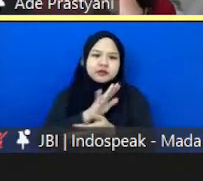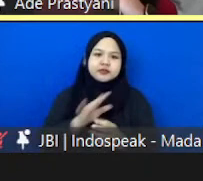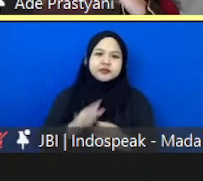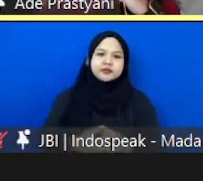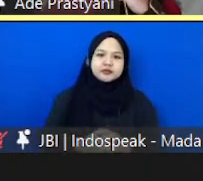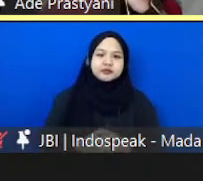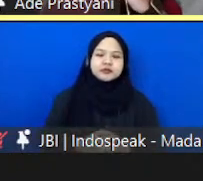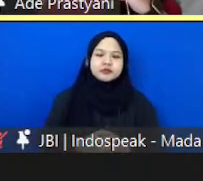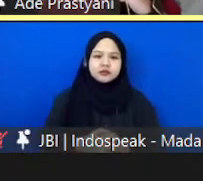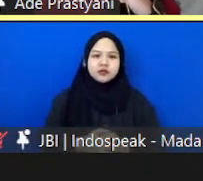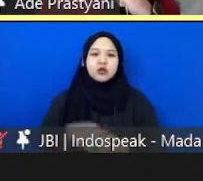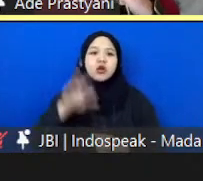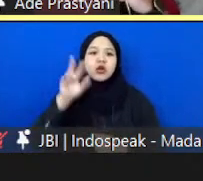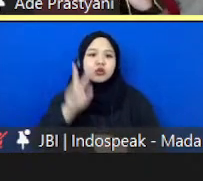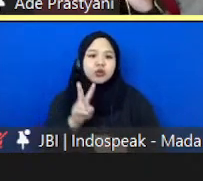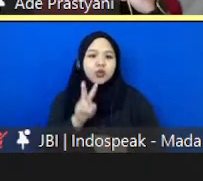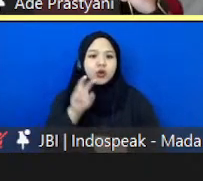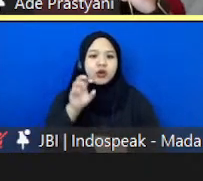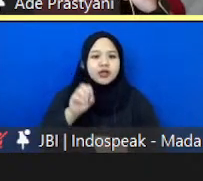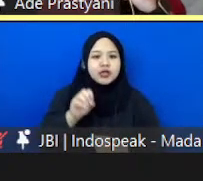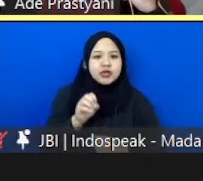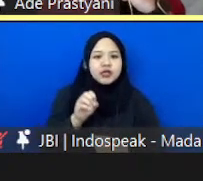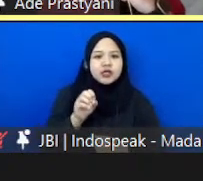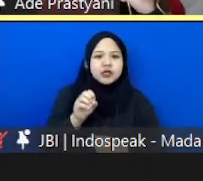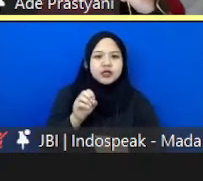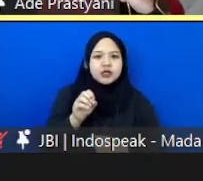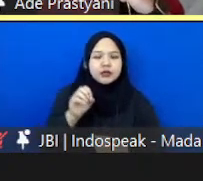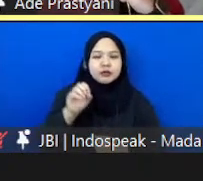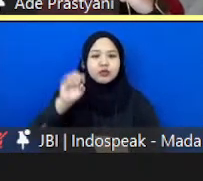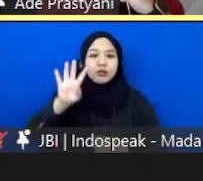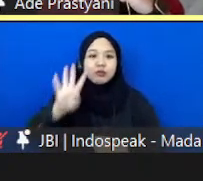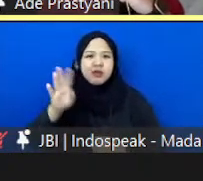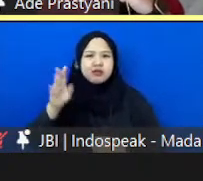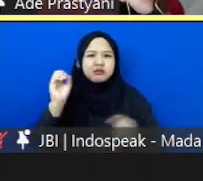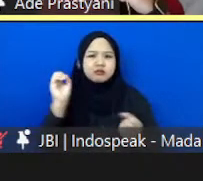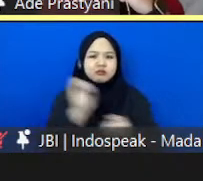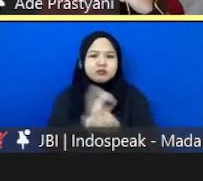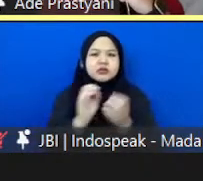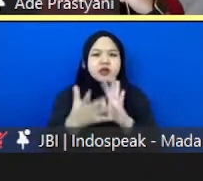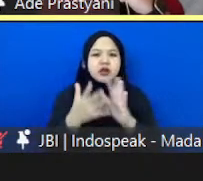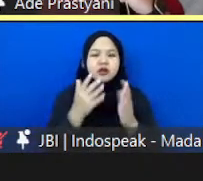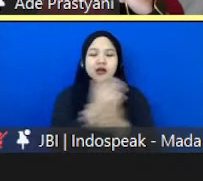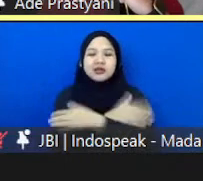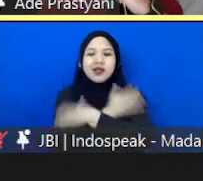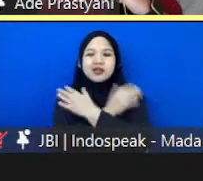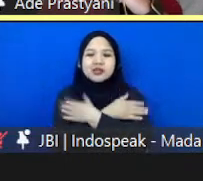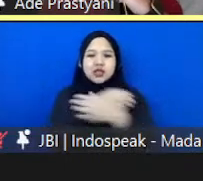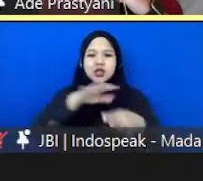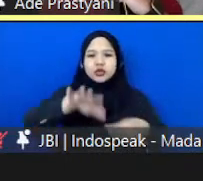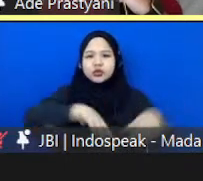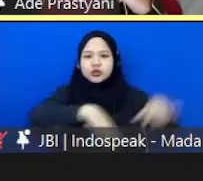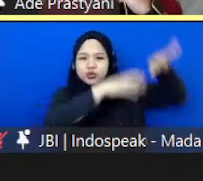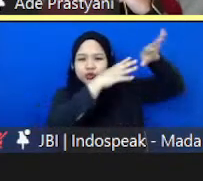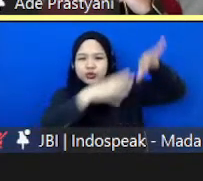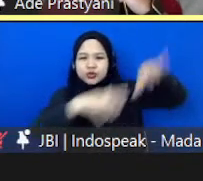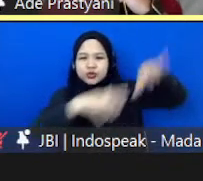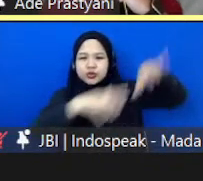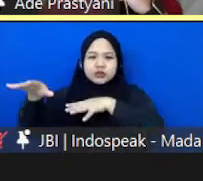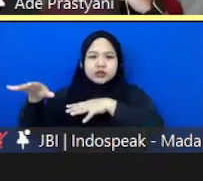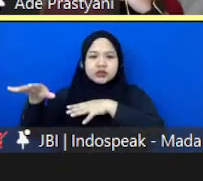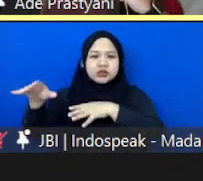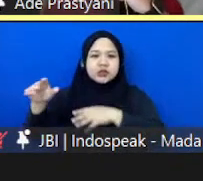The 2004 Boxing Day earthquake and tsunami disaster in Aceh is one of them. In addition to